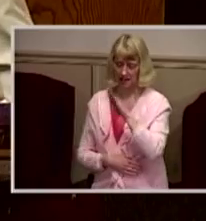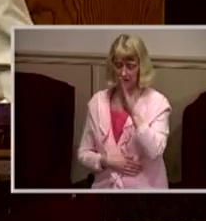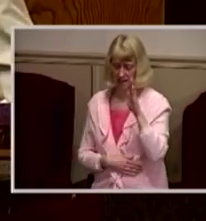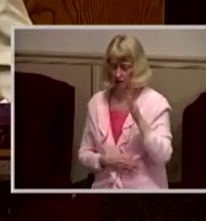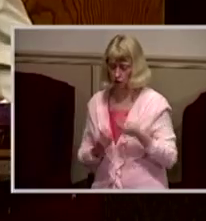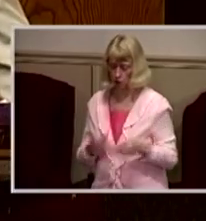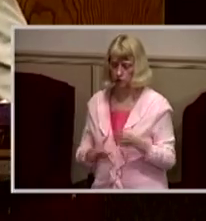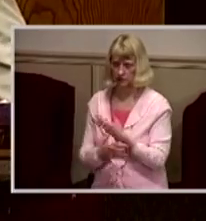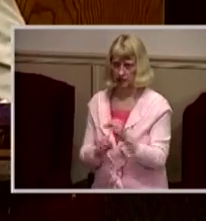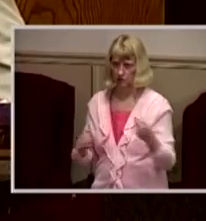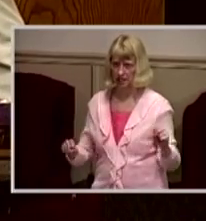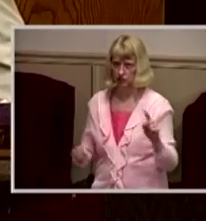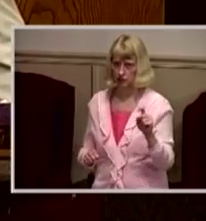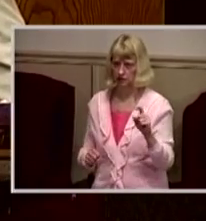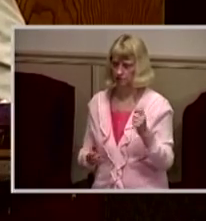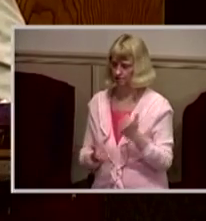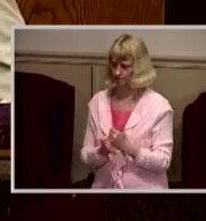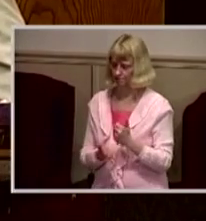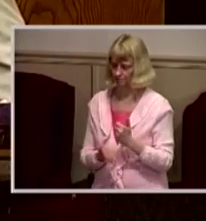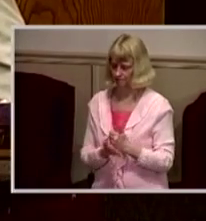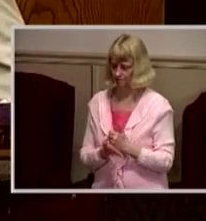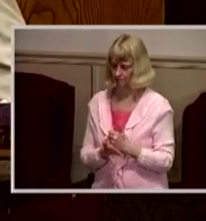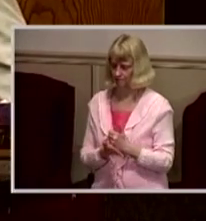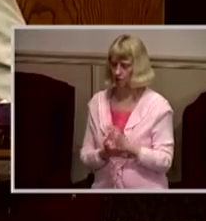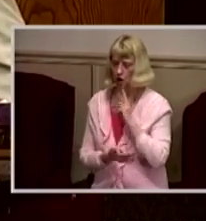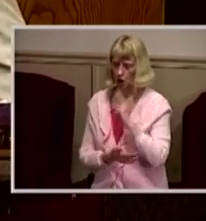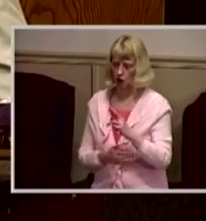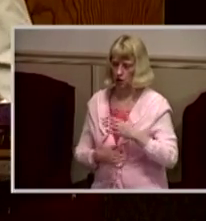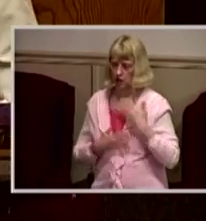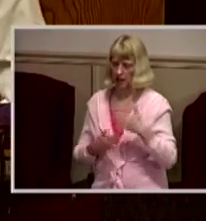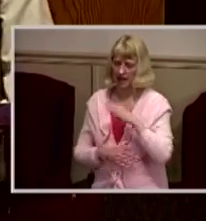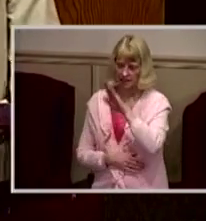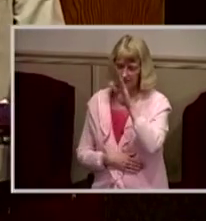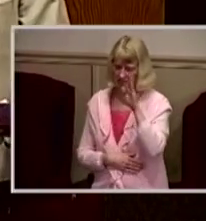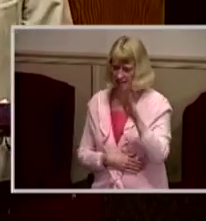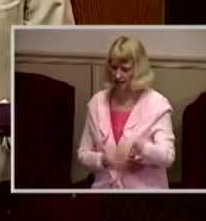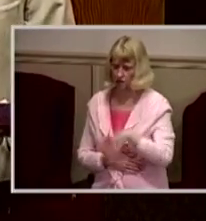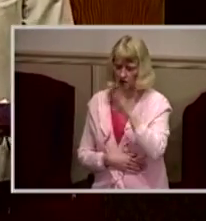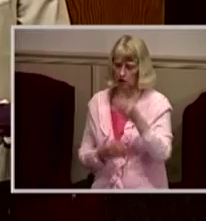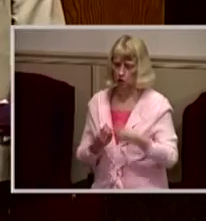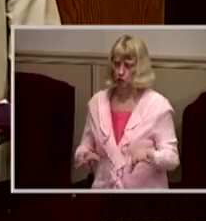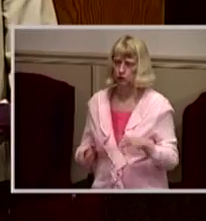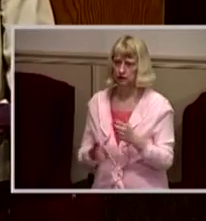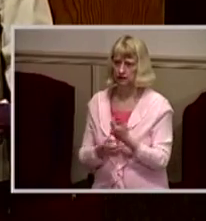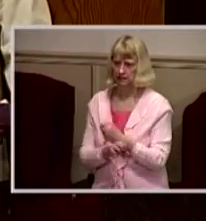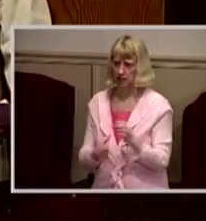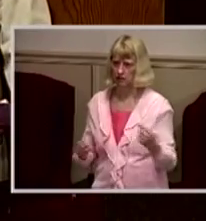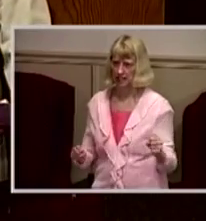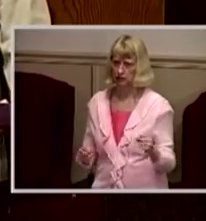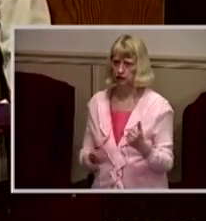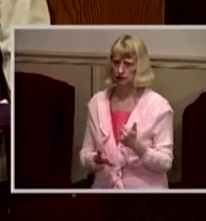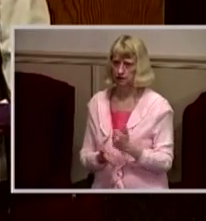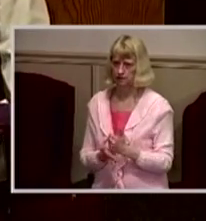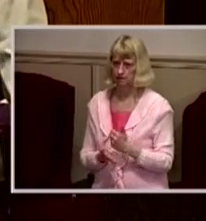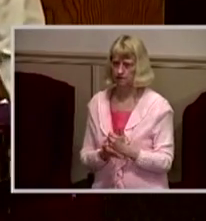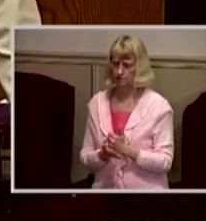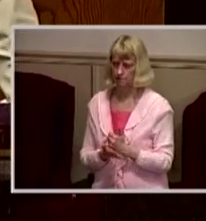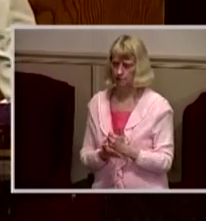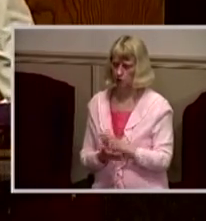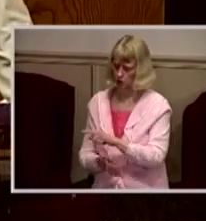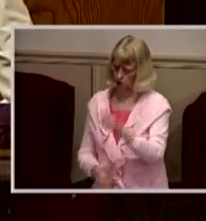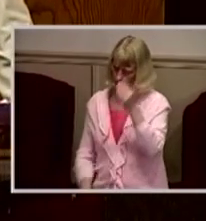ever lose your salvation? Aren't you glad that you never, ever will lose your salvation? You